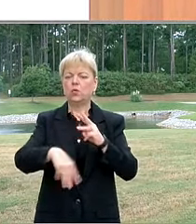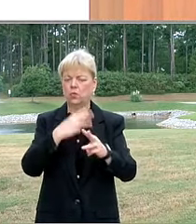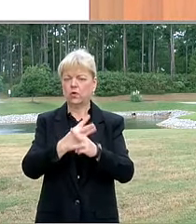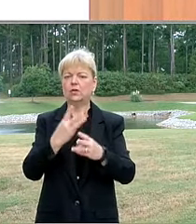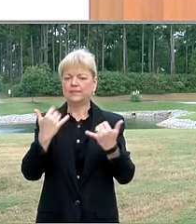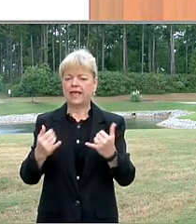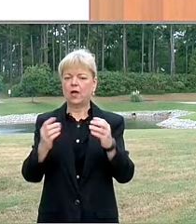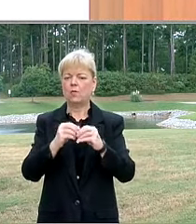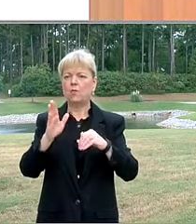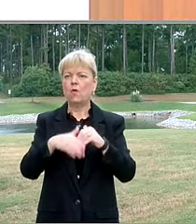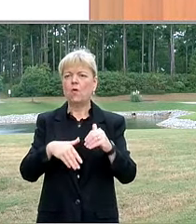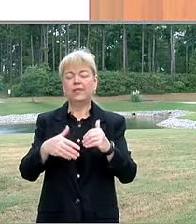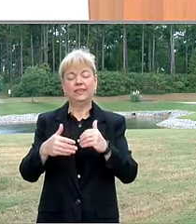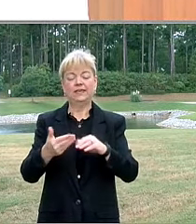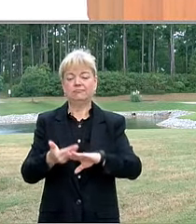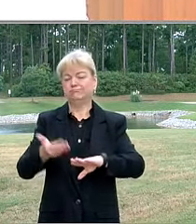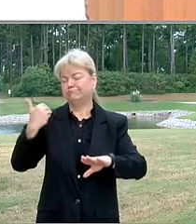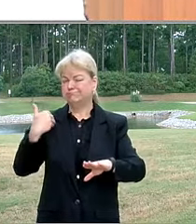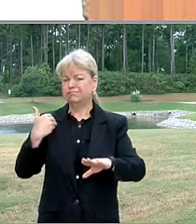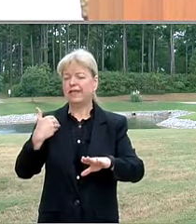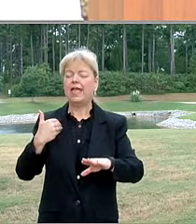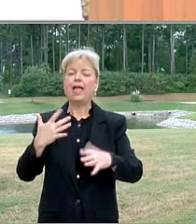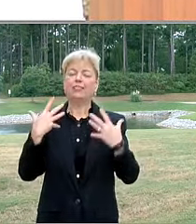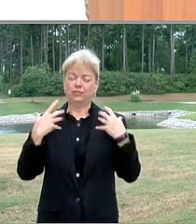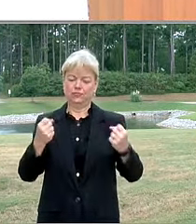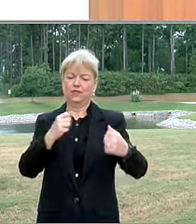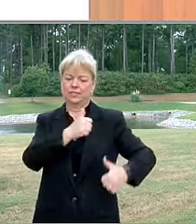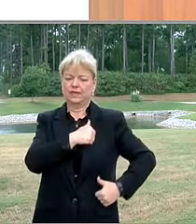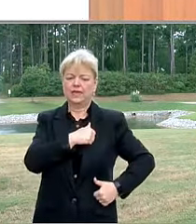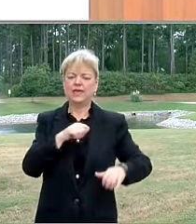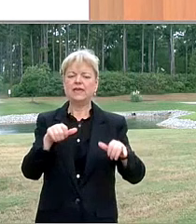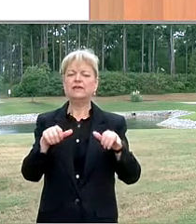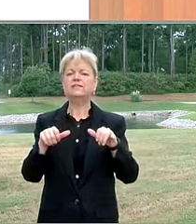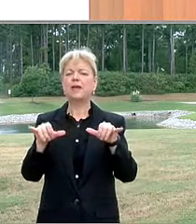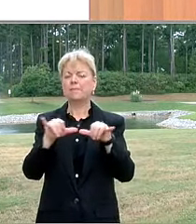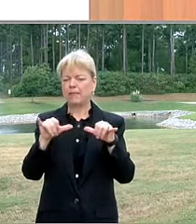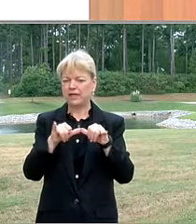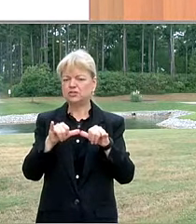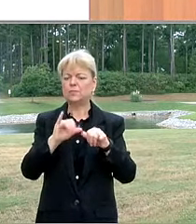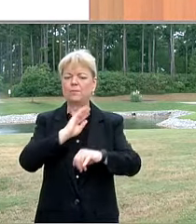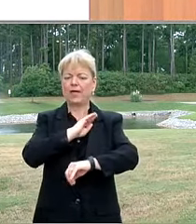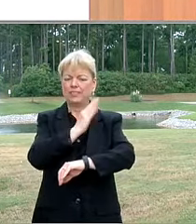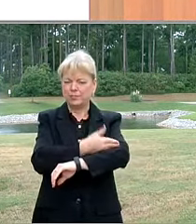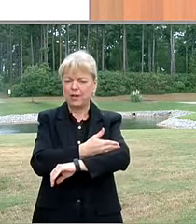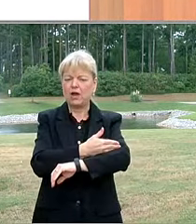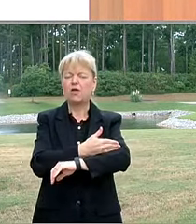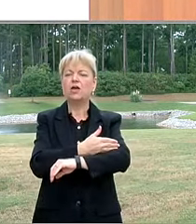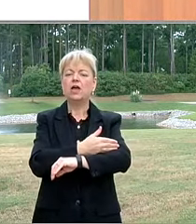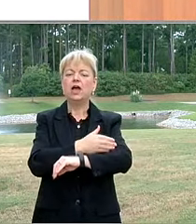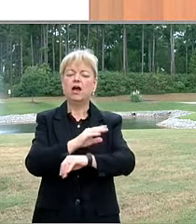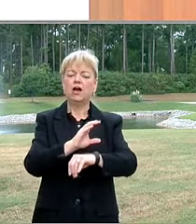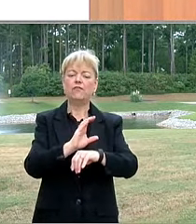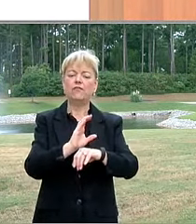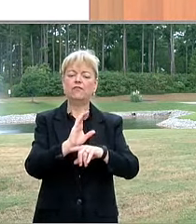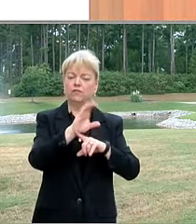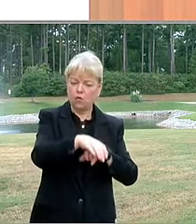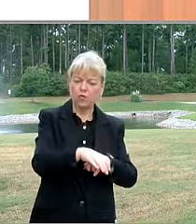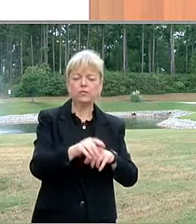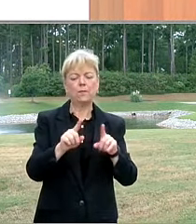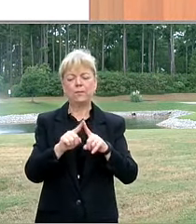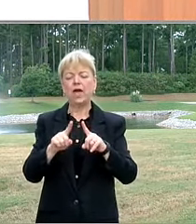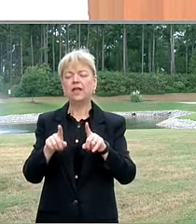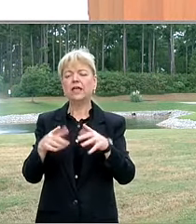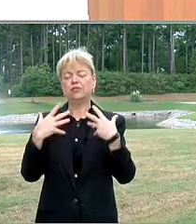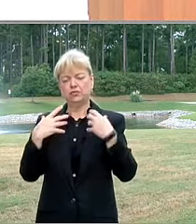ever. Because of that, the strength of a military isn't just measured by the power of its own forces, but also by the strength of its allies and